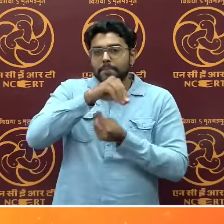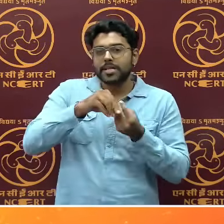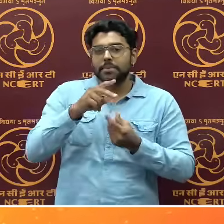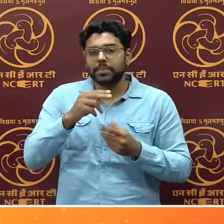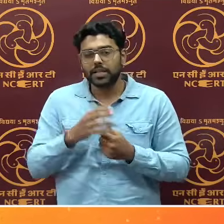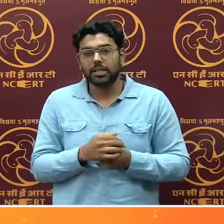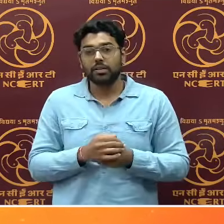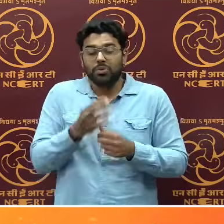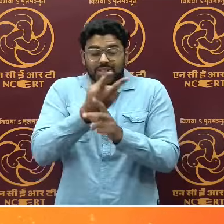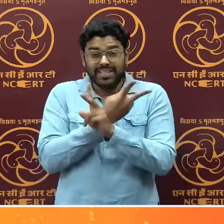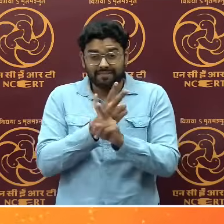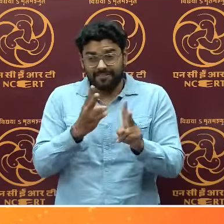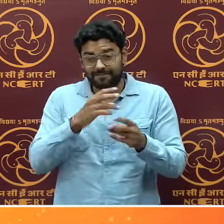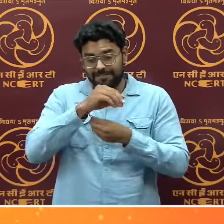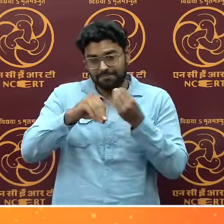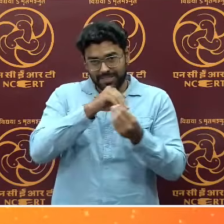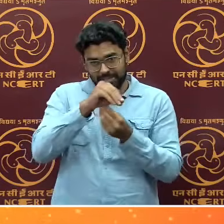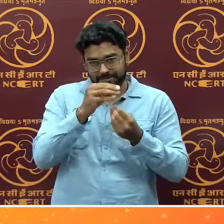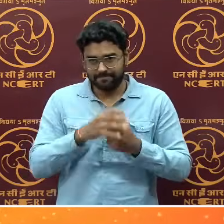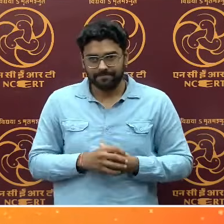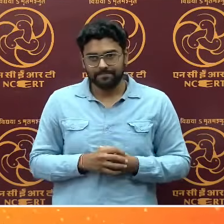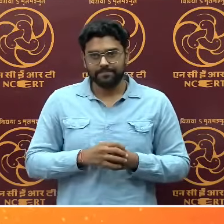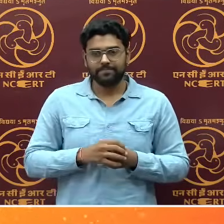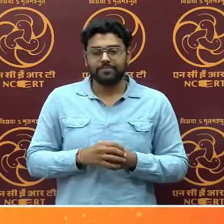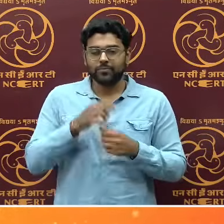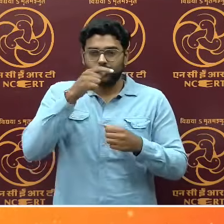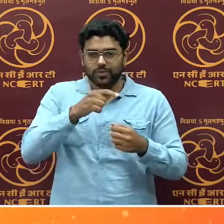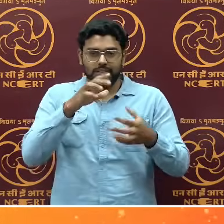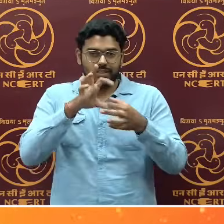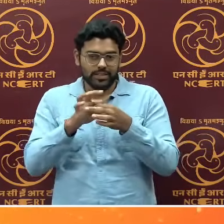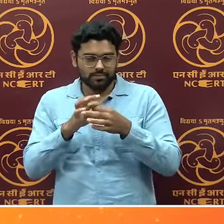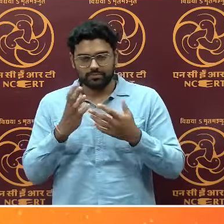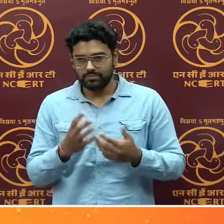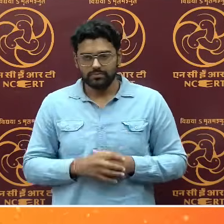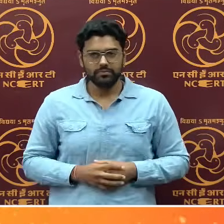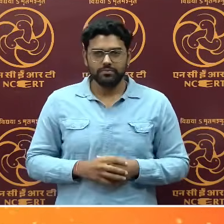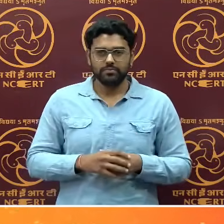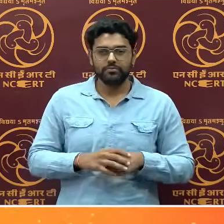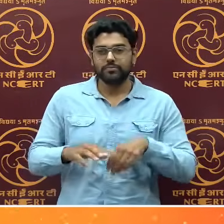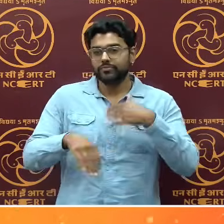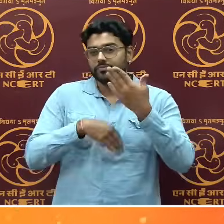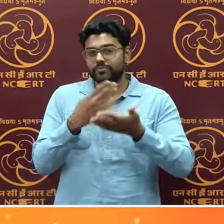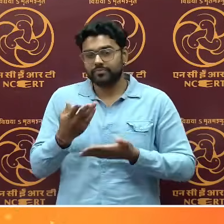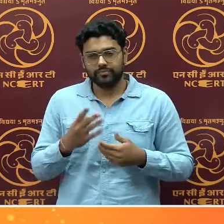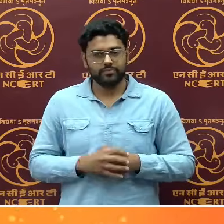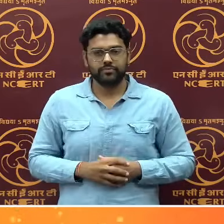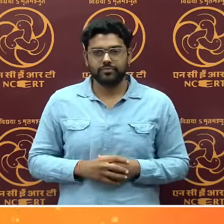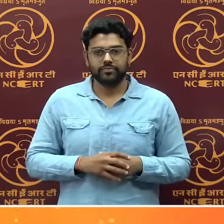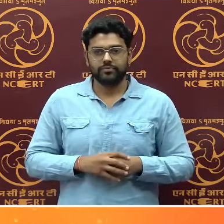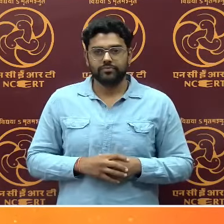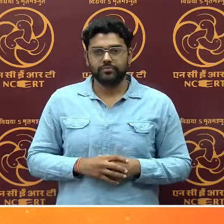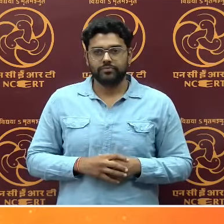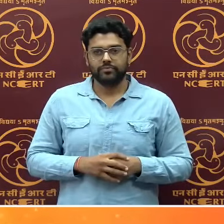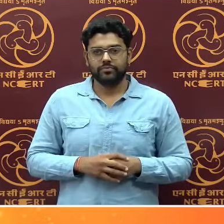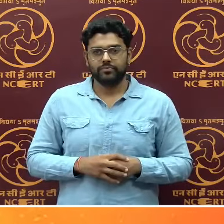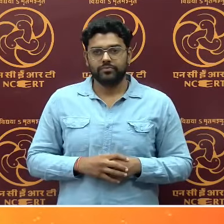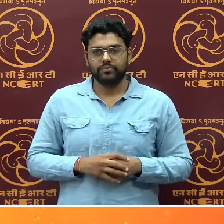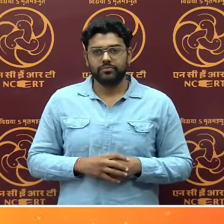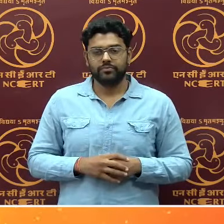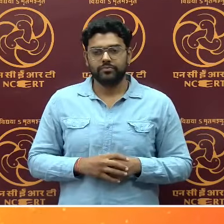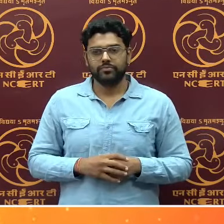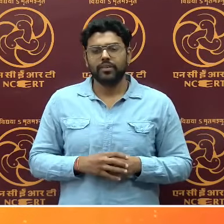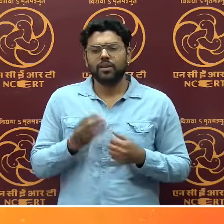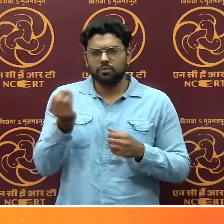are the different types of mixtures based on their composition. Next we have that